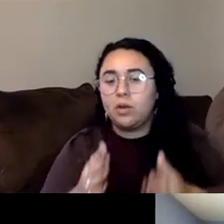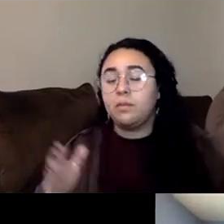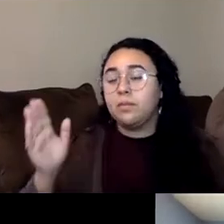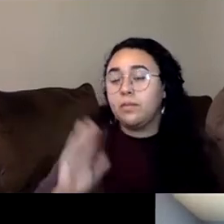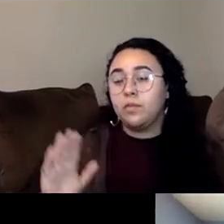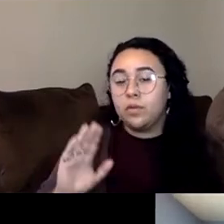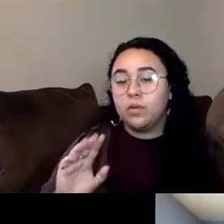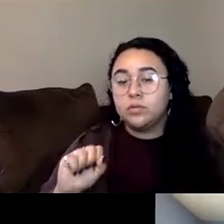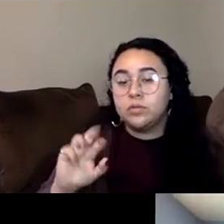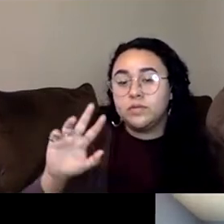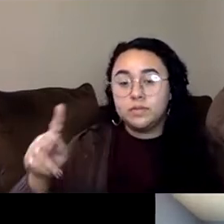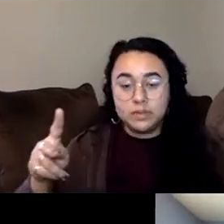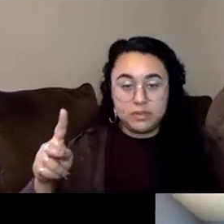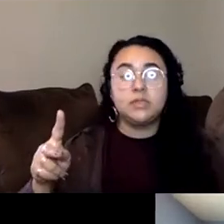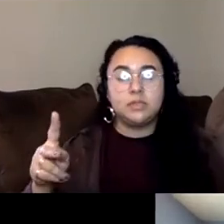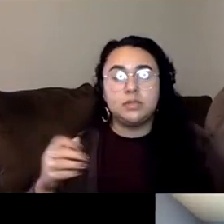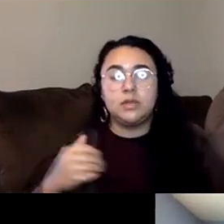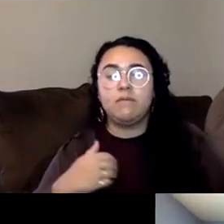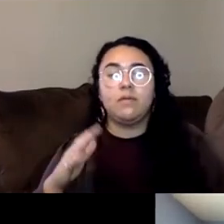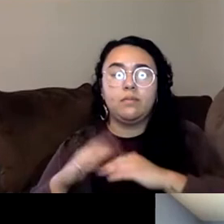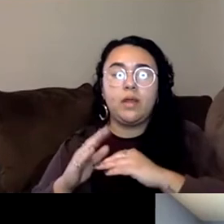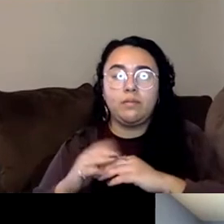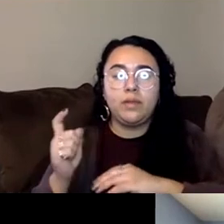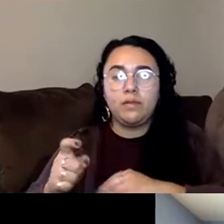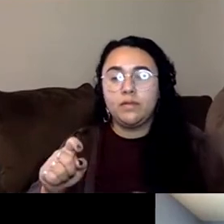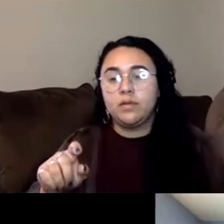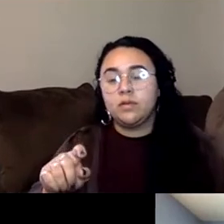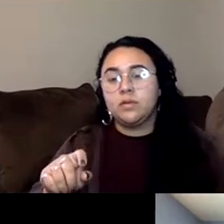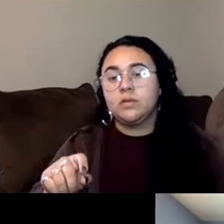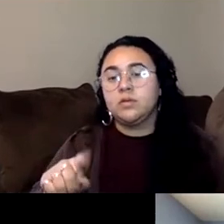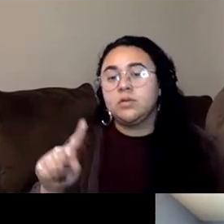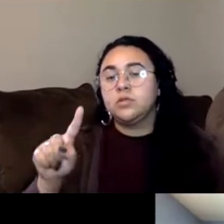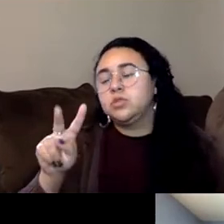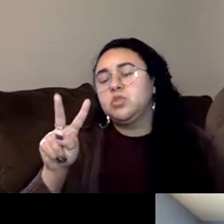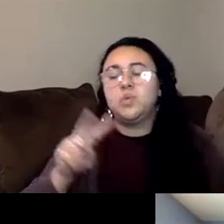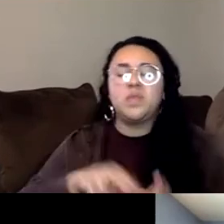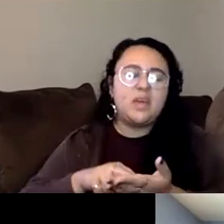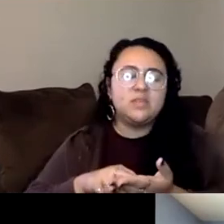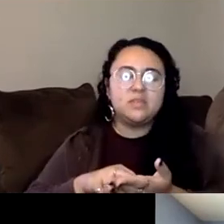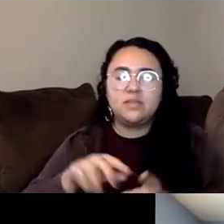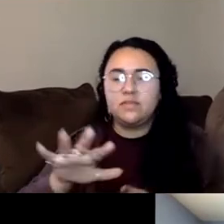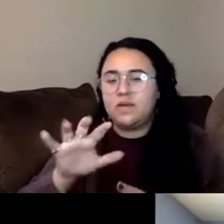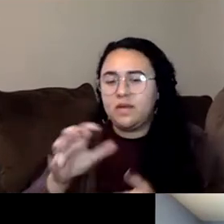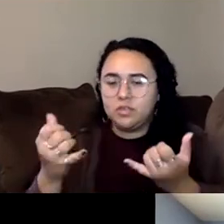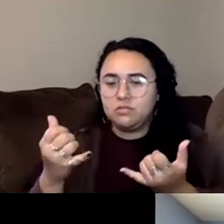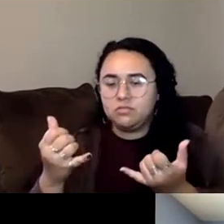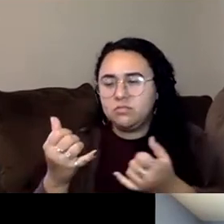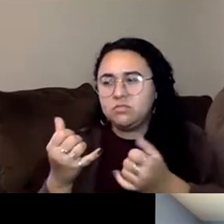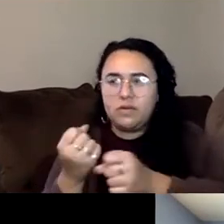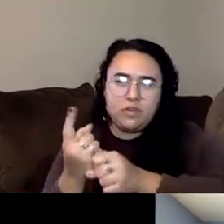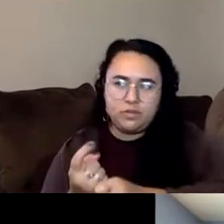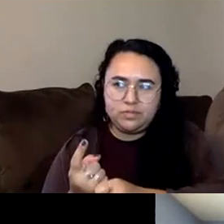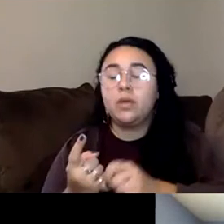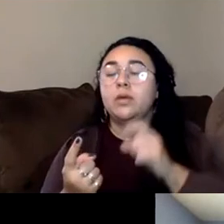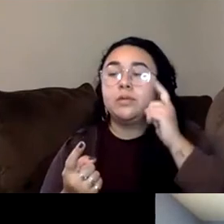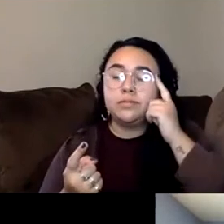as SVP, we had a minimum give of $2,500 a year. What we are saying now is we want you to decide